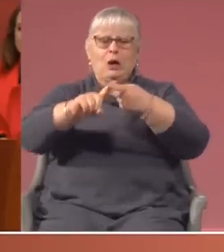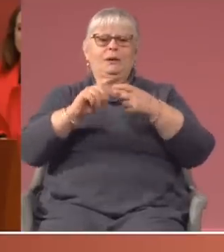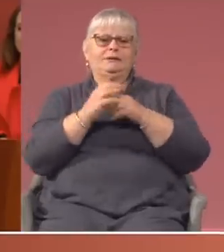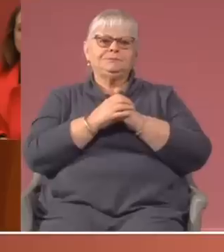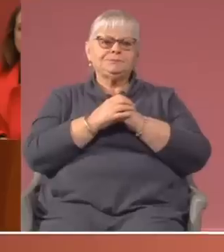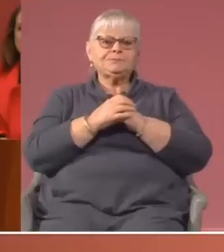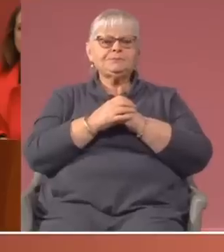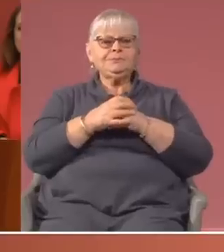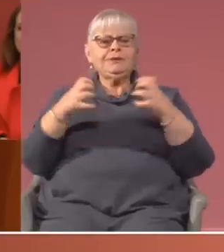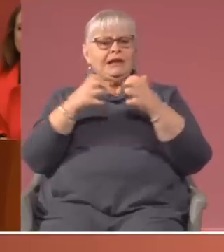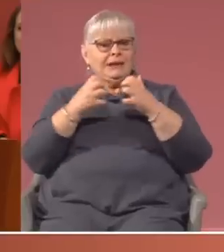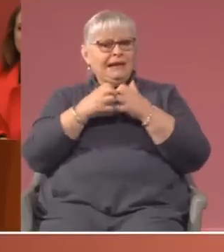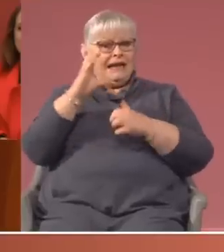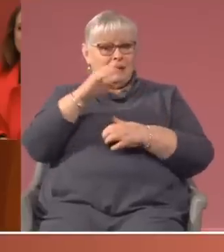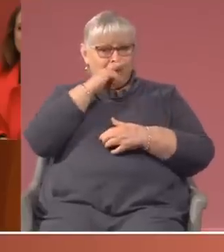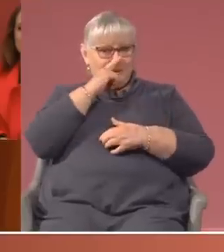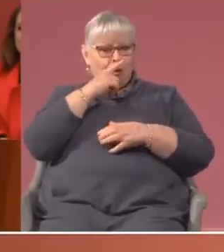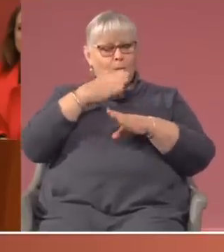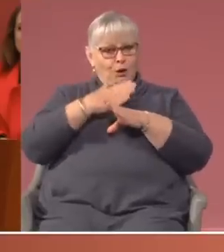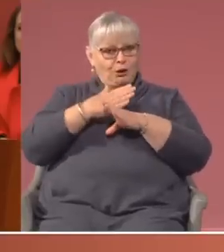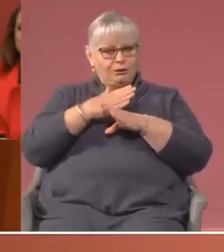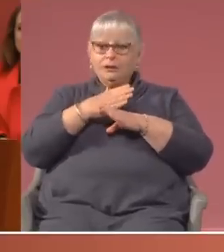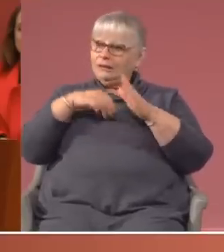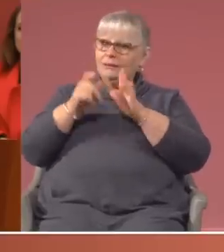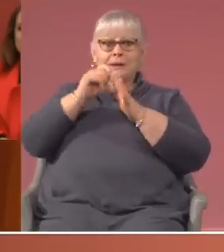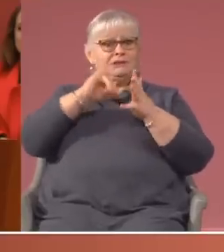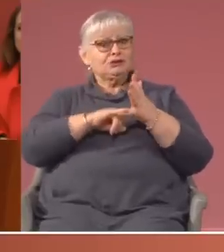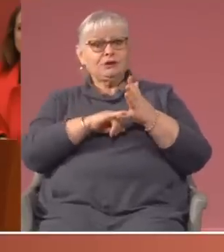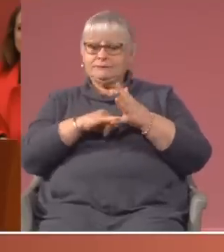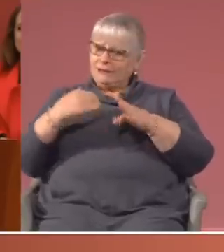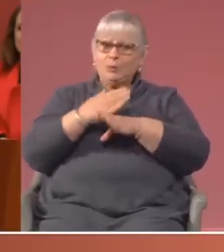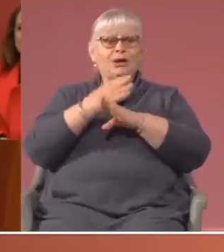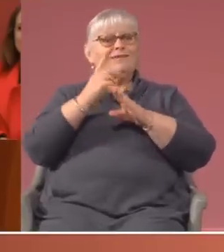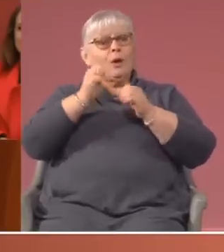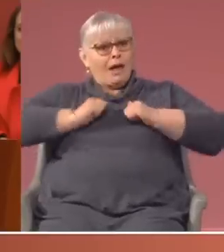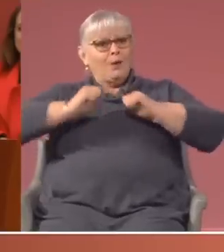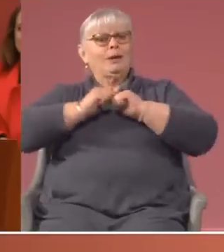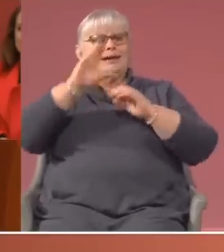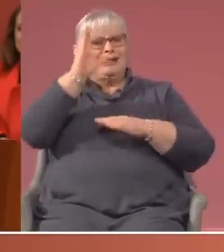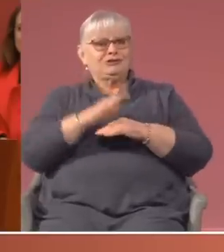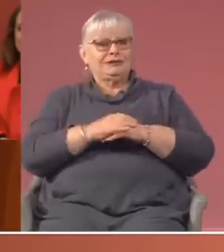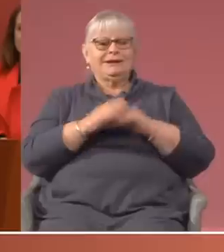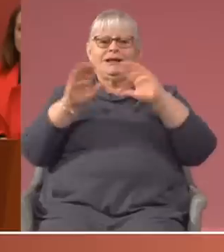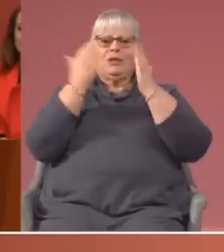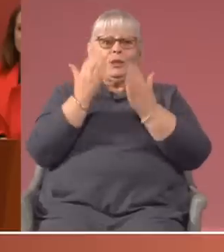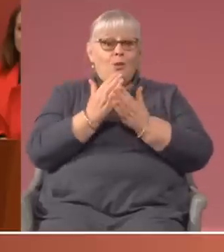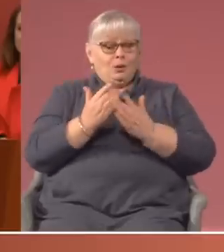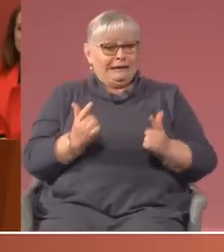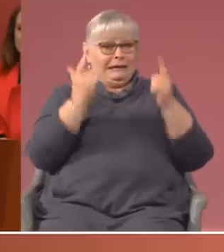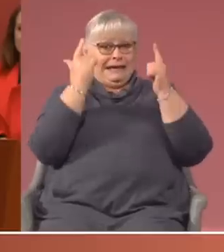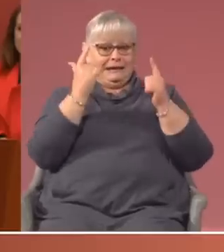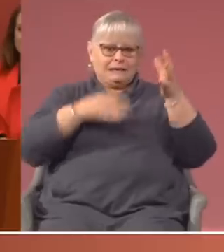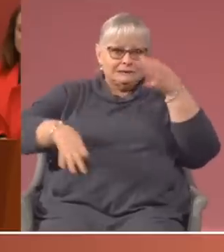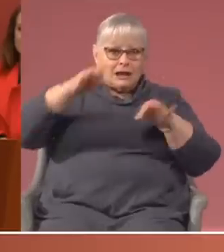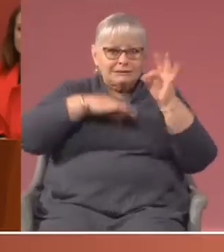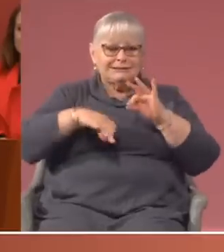Many Canberrans work in complete service to our nation. The world-leading scientists at the CSIRO